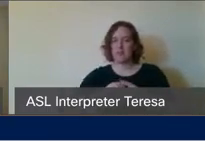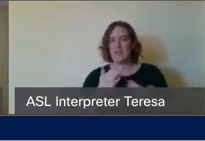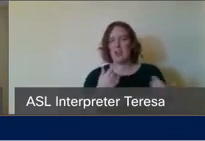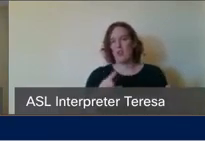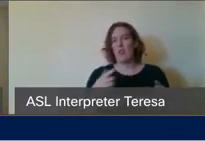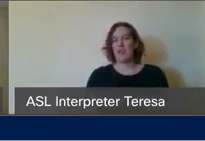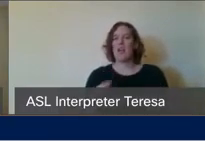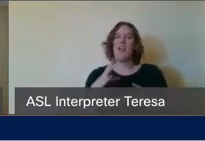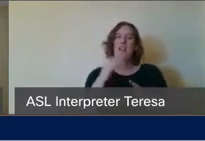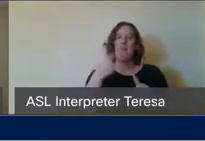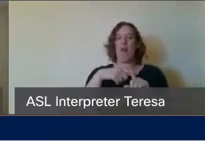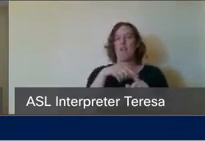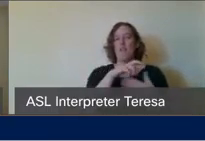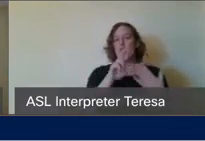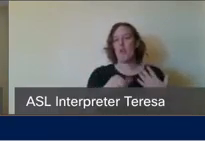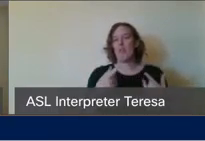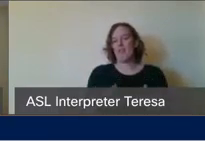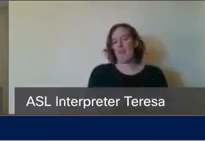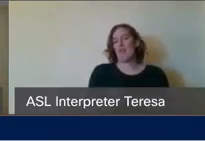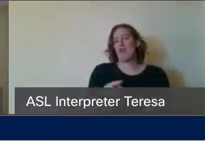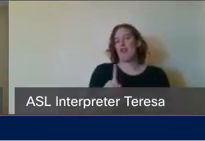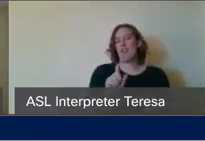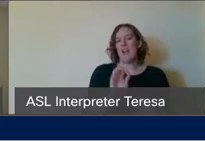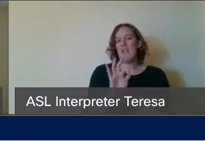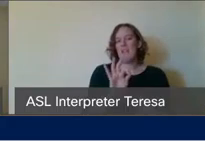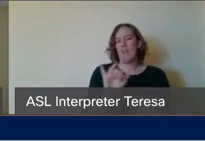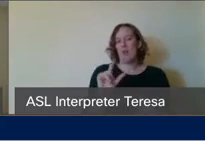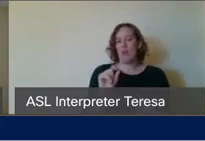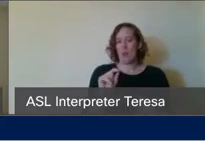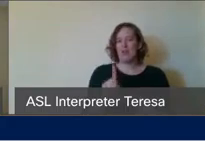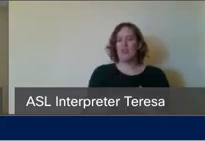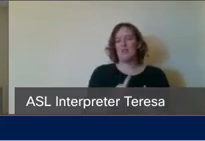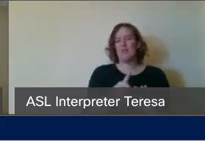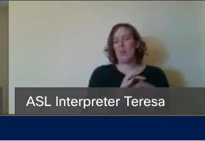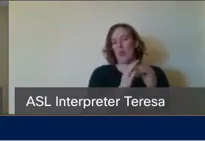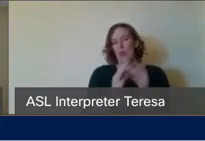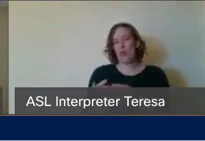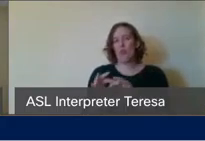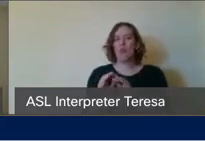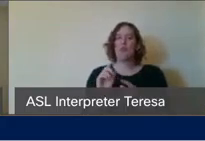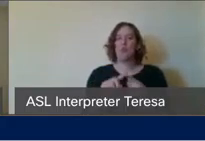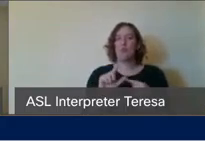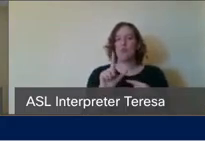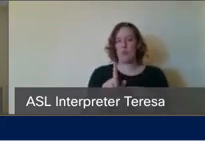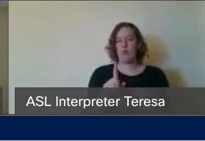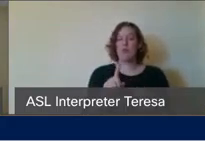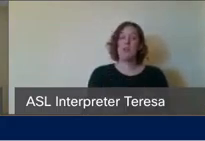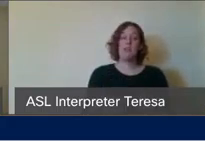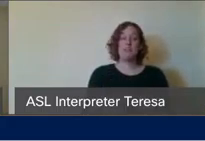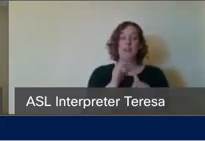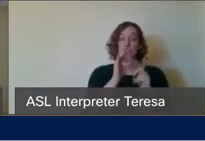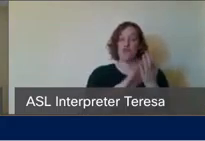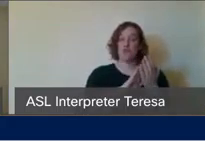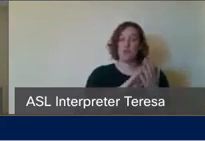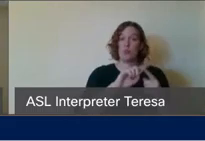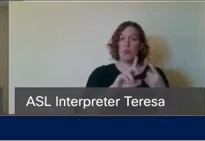that have been taking place during FY20 and into 21. I want to give a special shout out to all